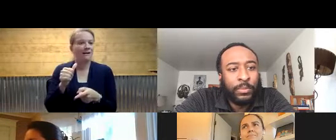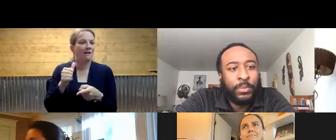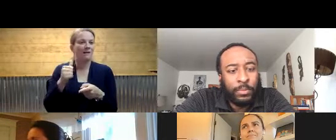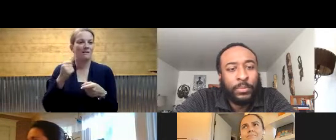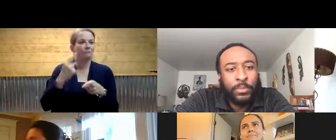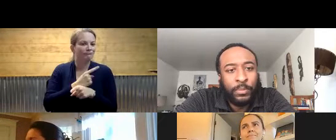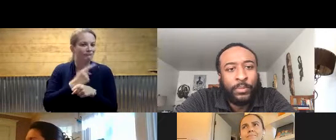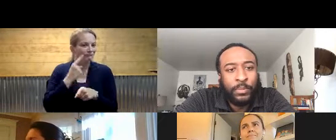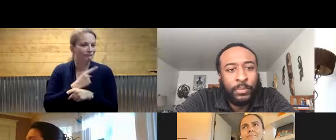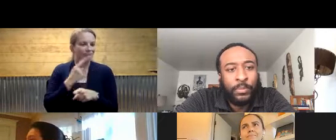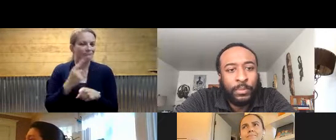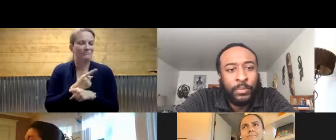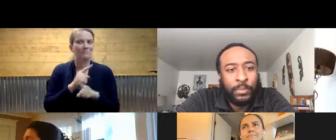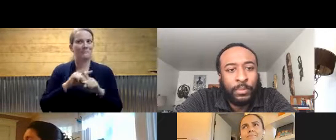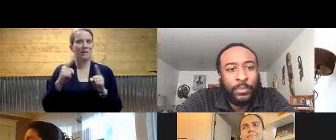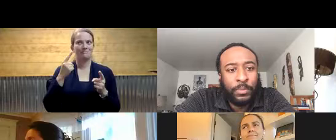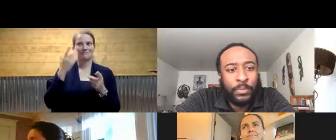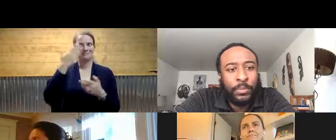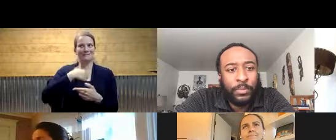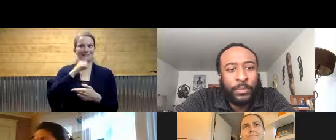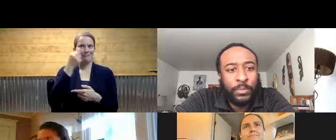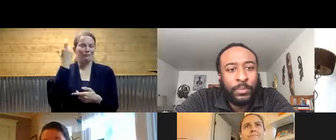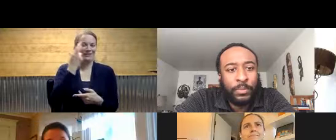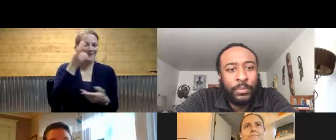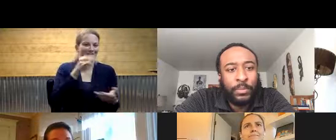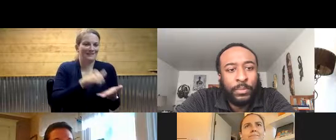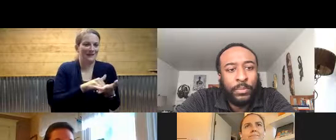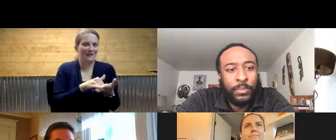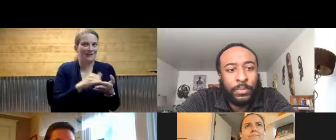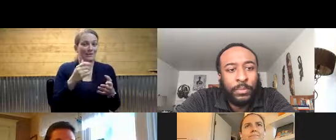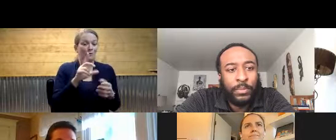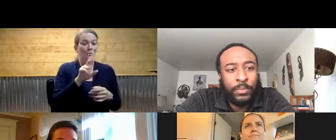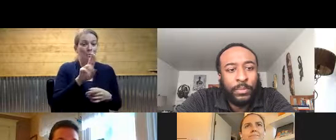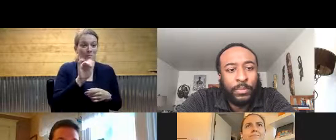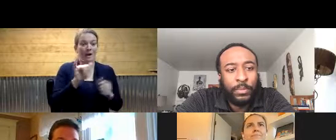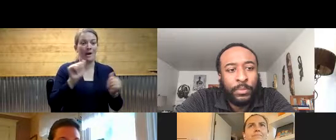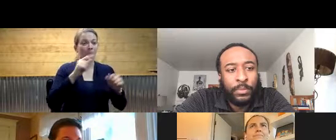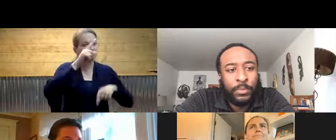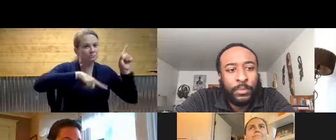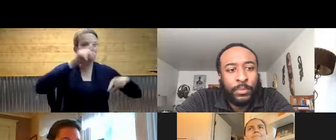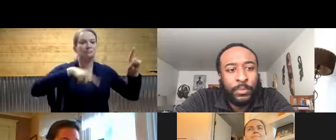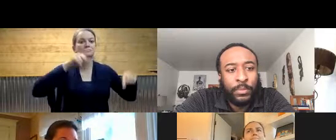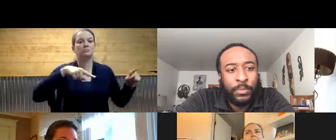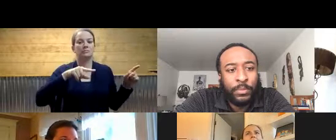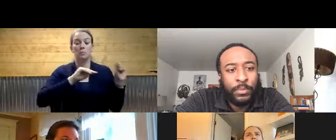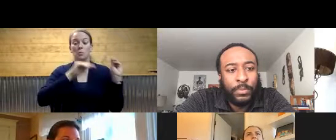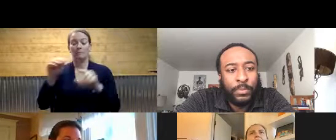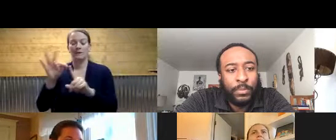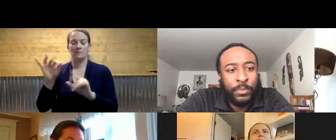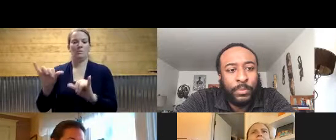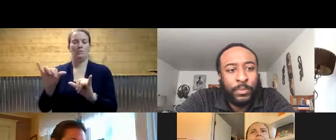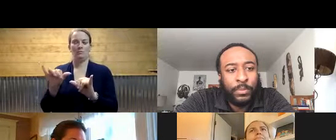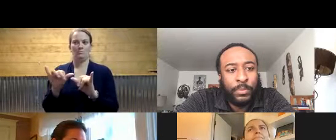it as a Dubai kid. So when I went back, it just kind of reinforced the idea